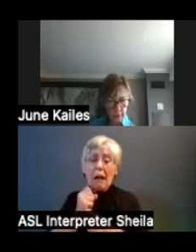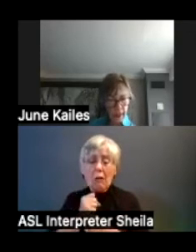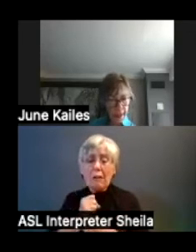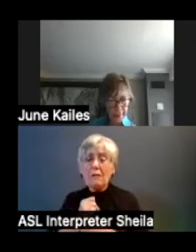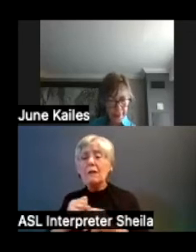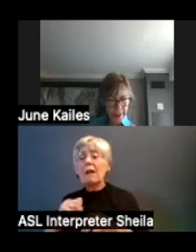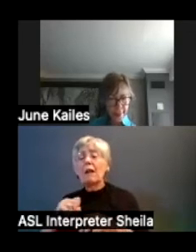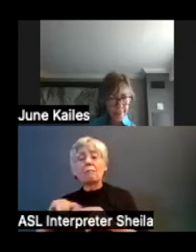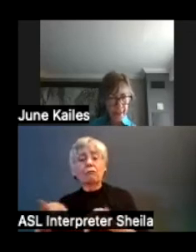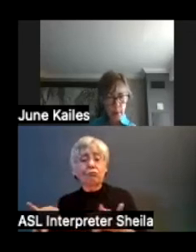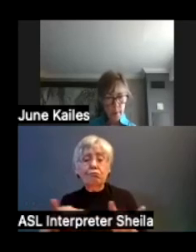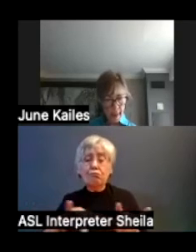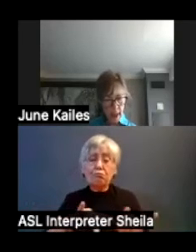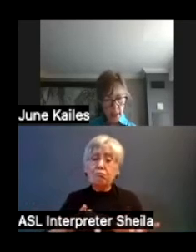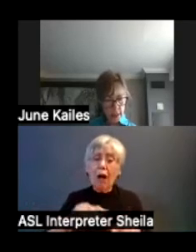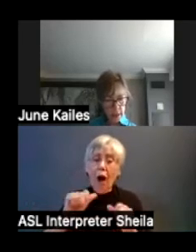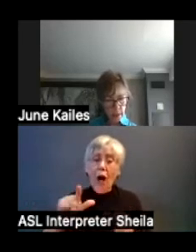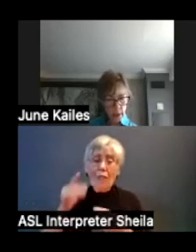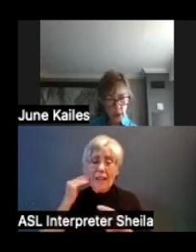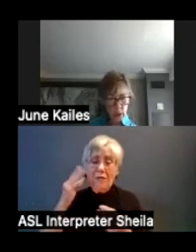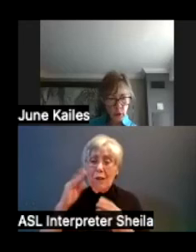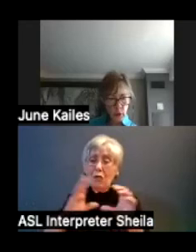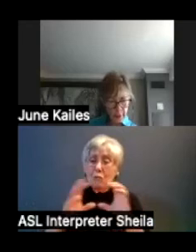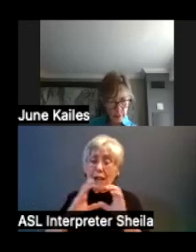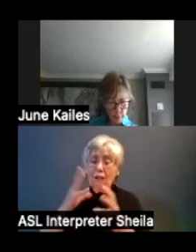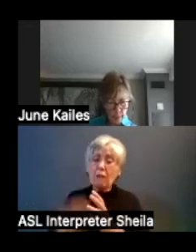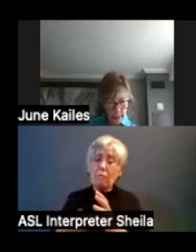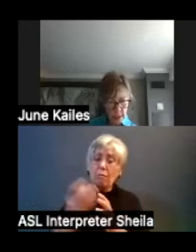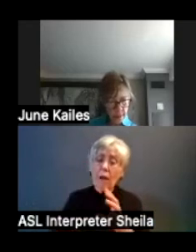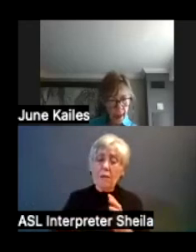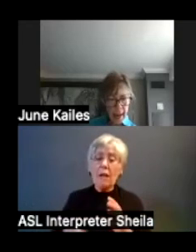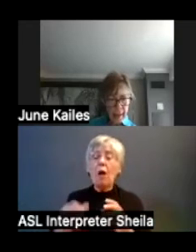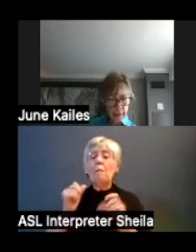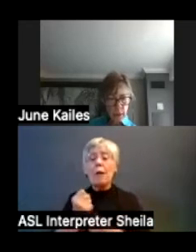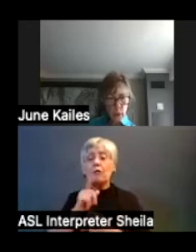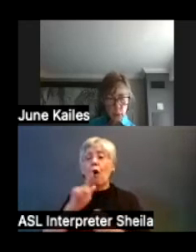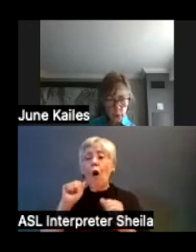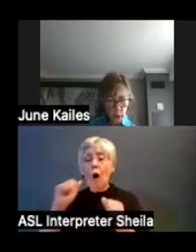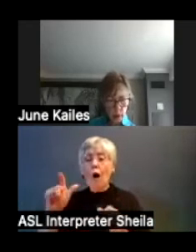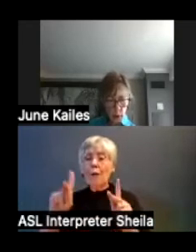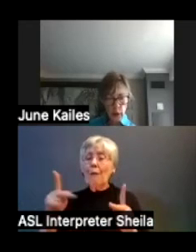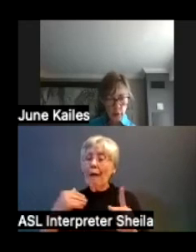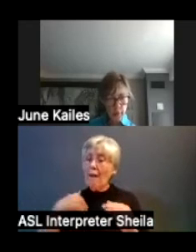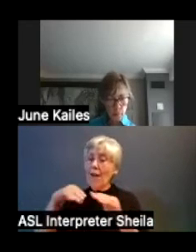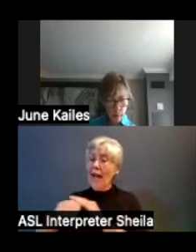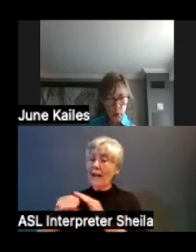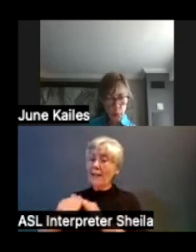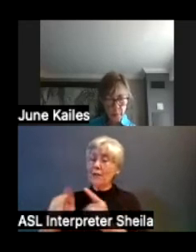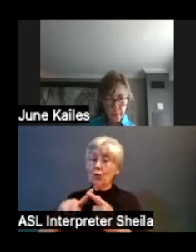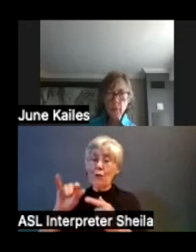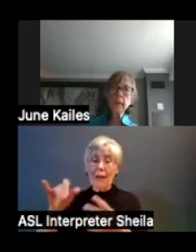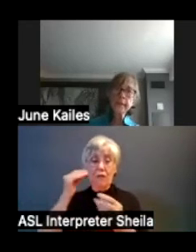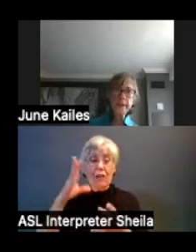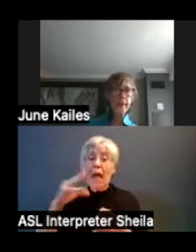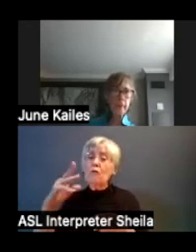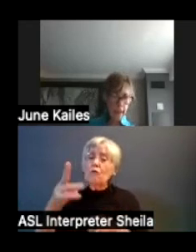loss can have equal access to the information and use of your